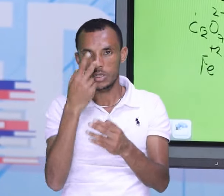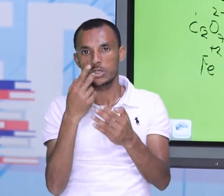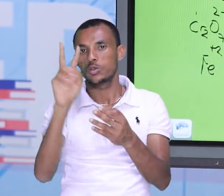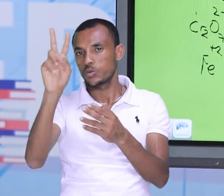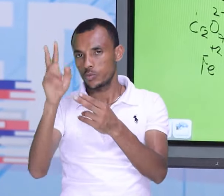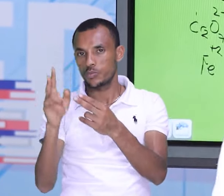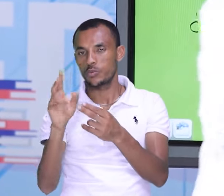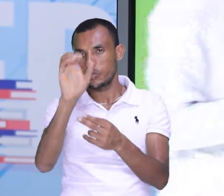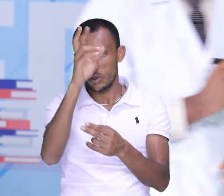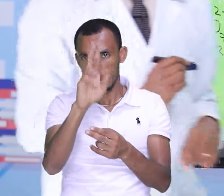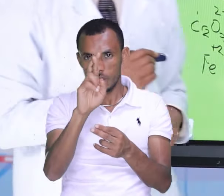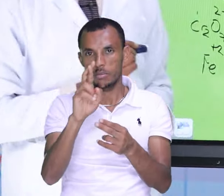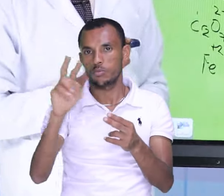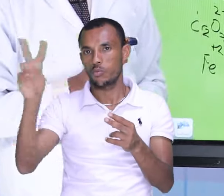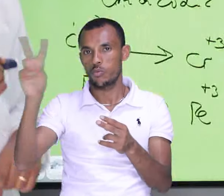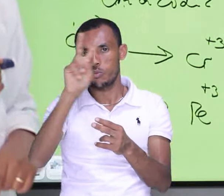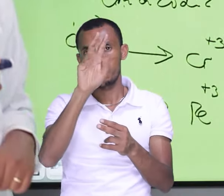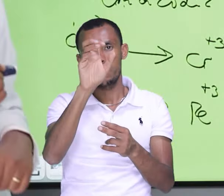2. 2 chromium, 2 chromium.